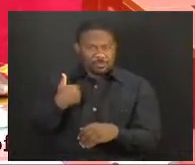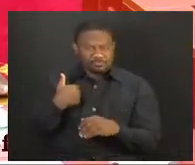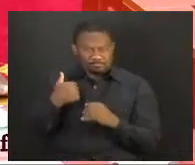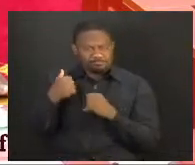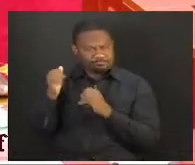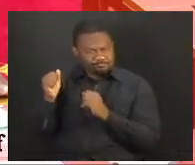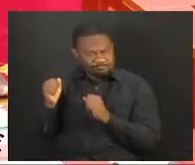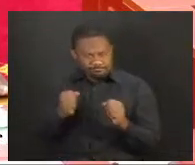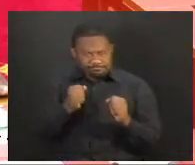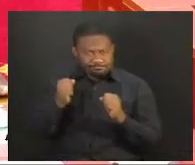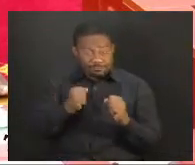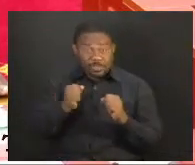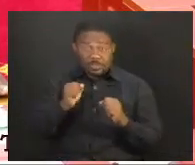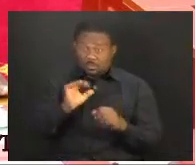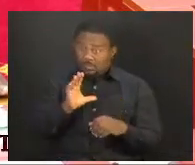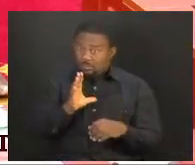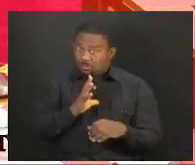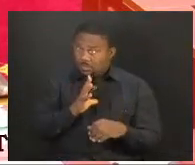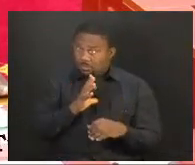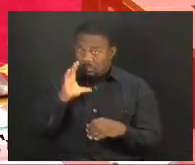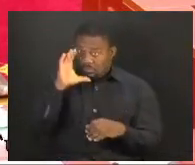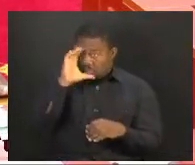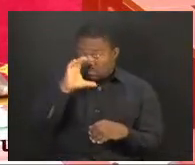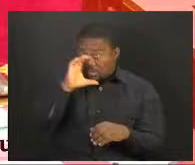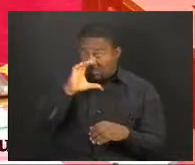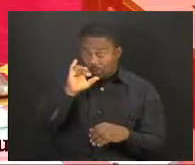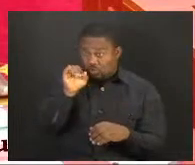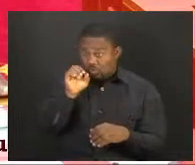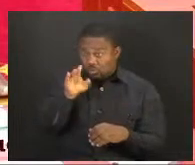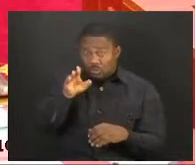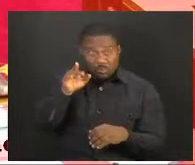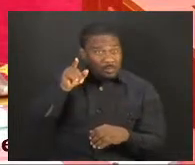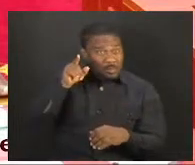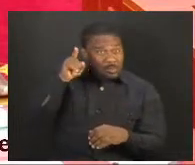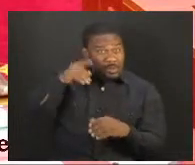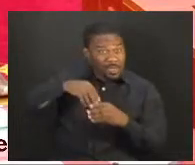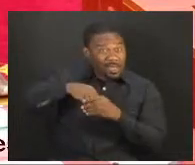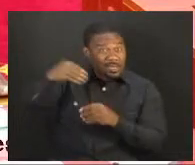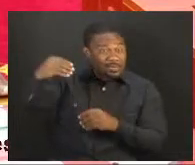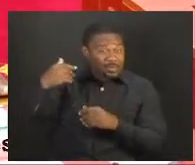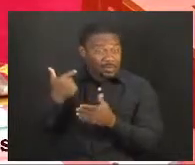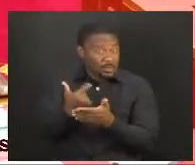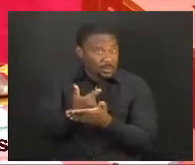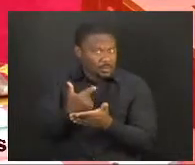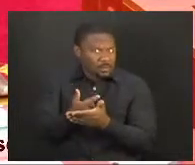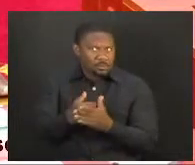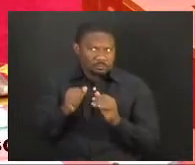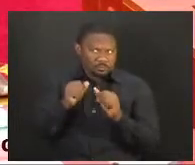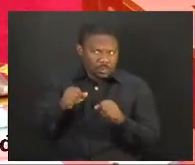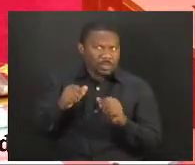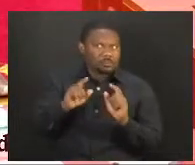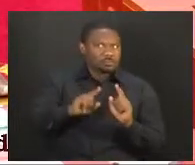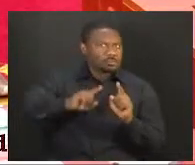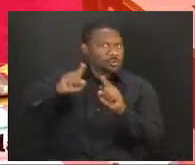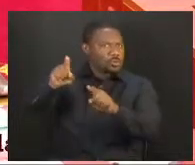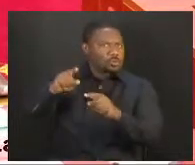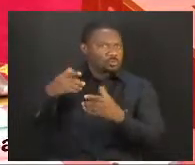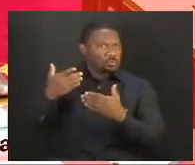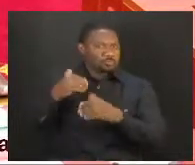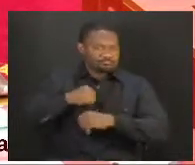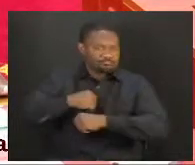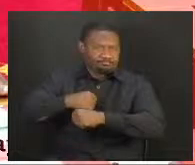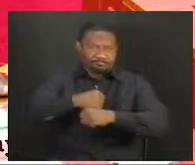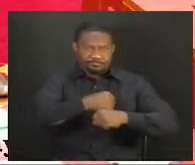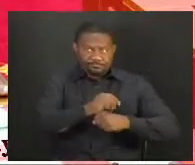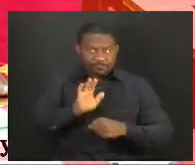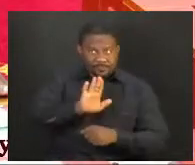Ghanaian workers seeking employment abroad and create safer legal pathway for them to work in foreign countries whilst protecting their